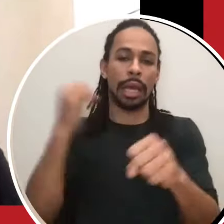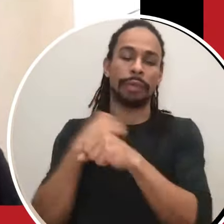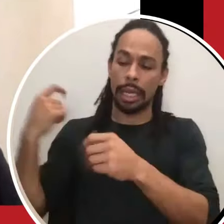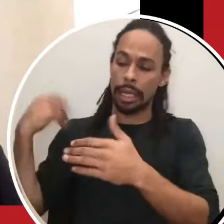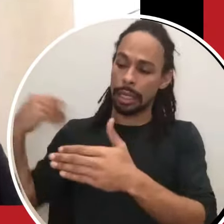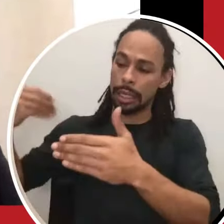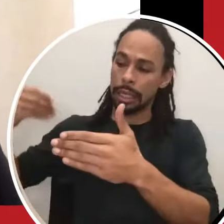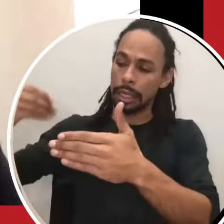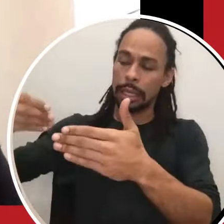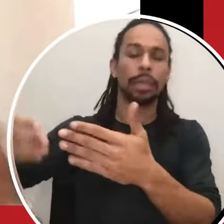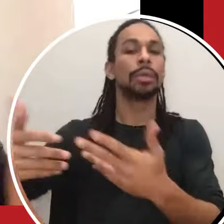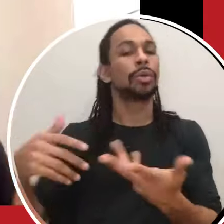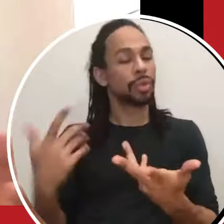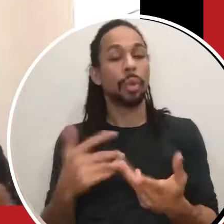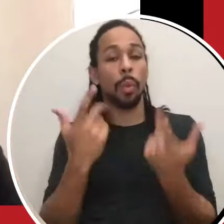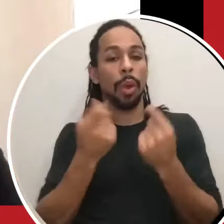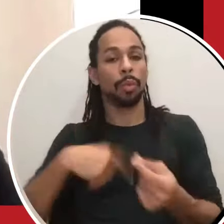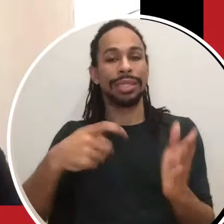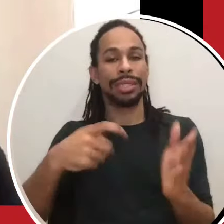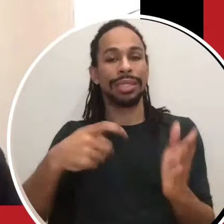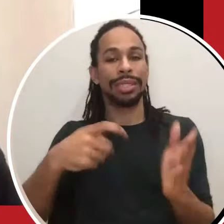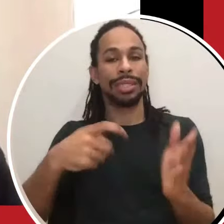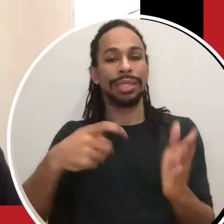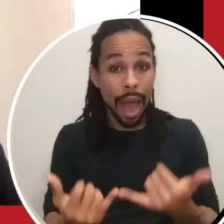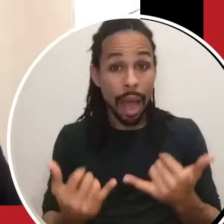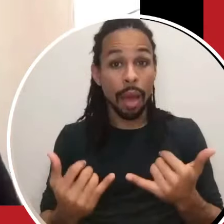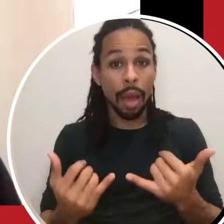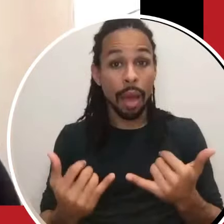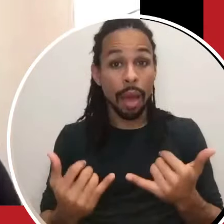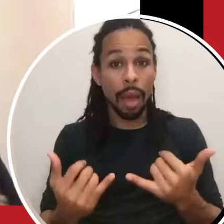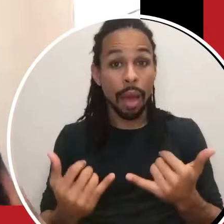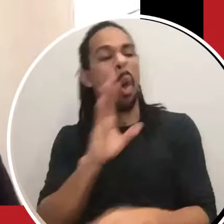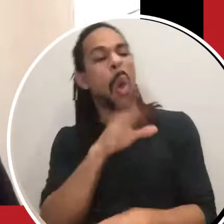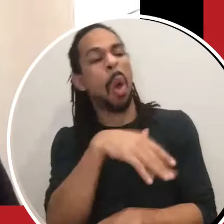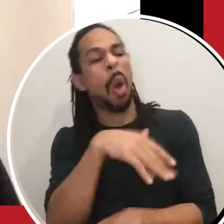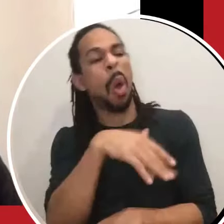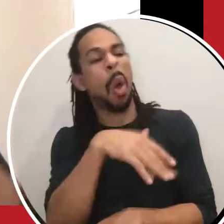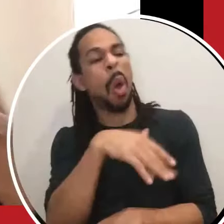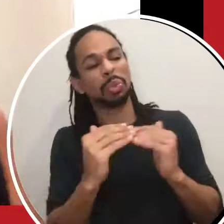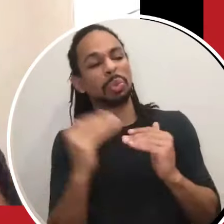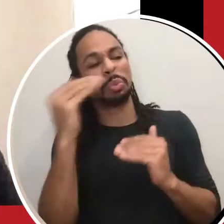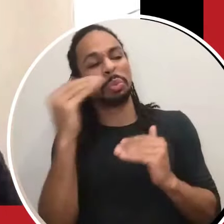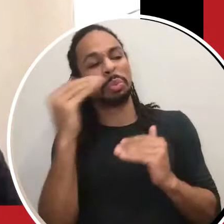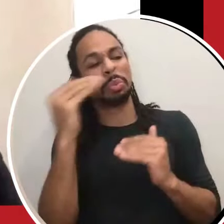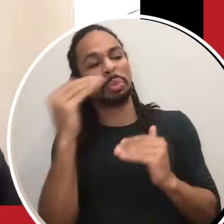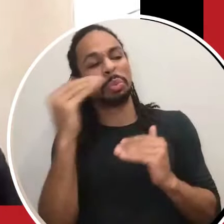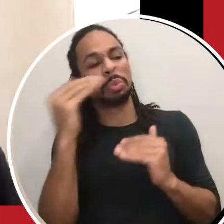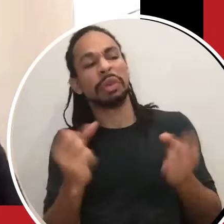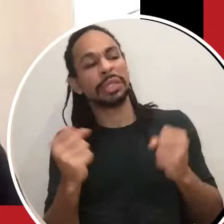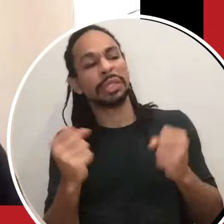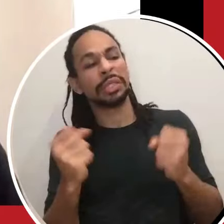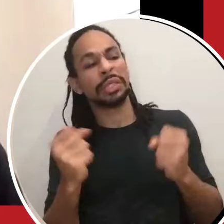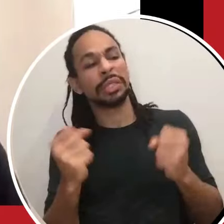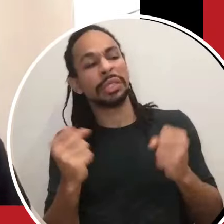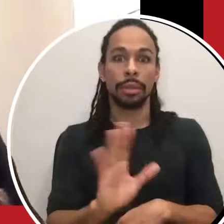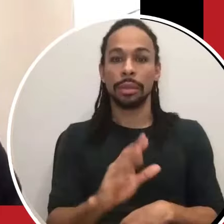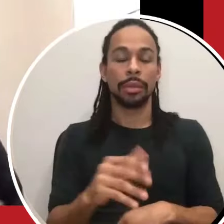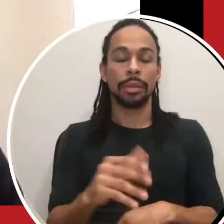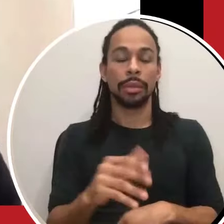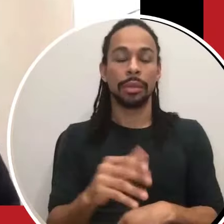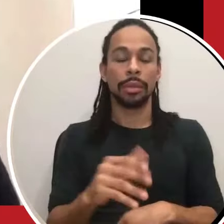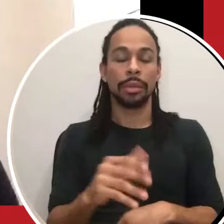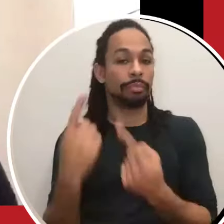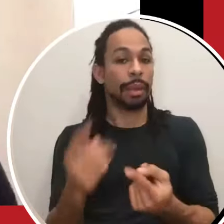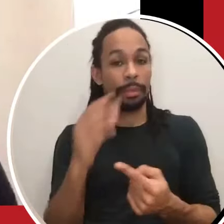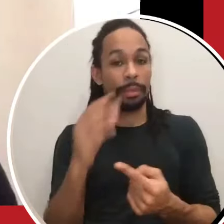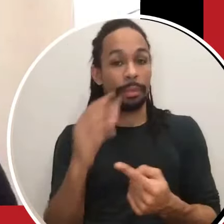demanding, is though people are saying that we are asking for too much too quickly, this is actually a centuries long battle that Black people have been